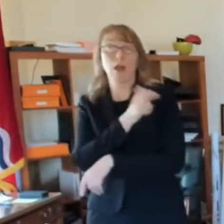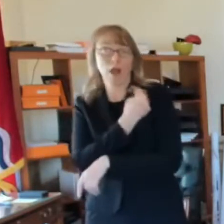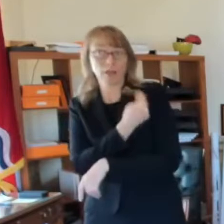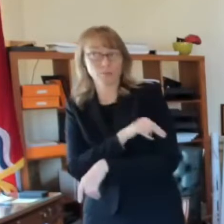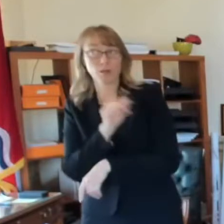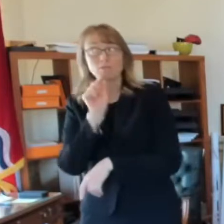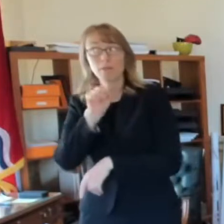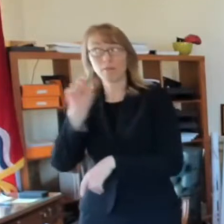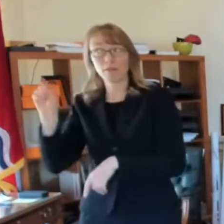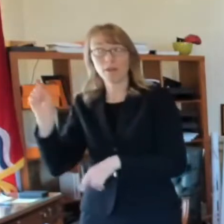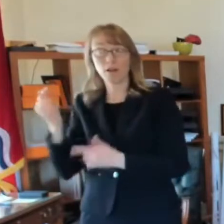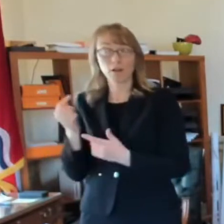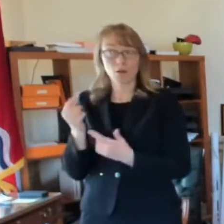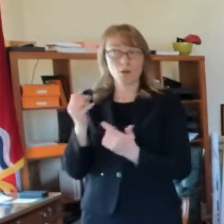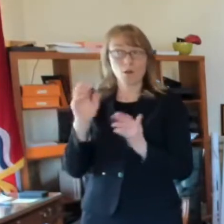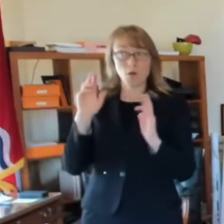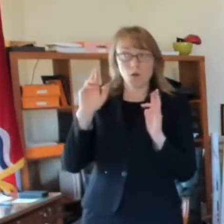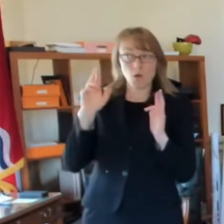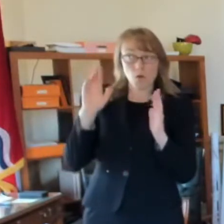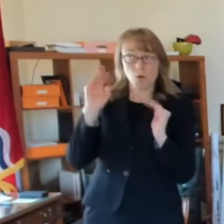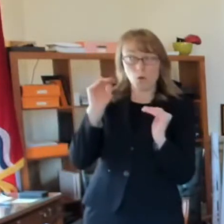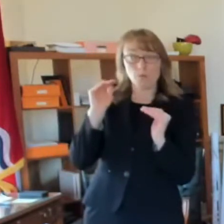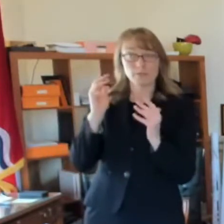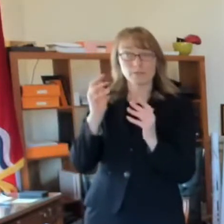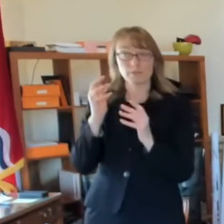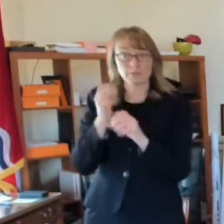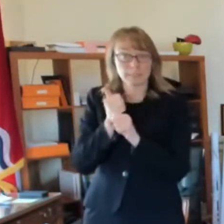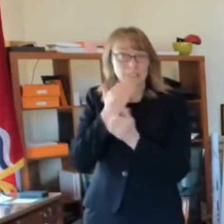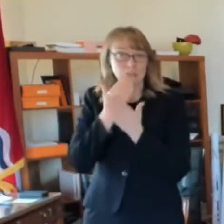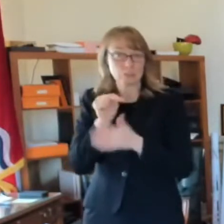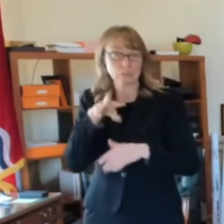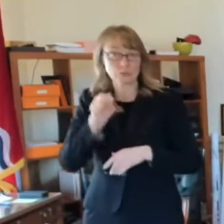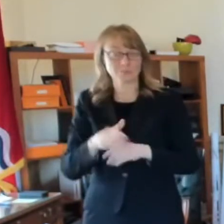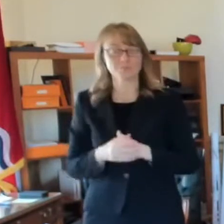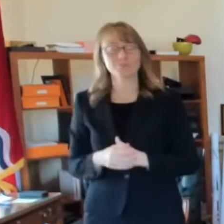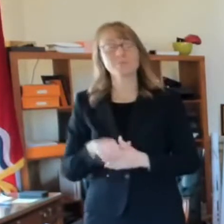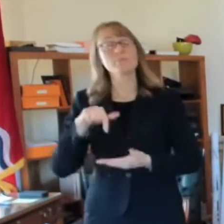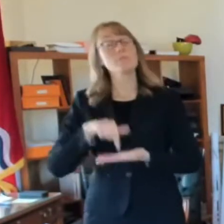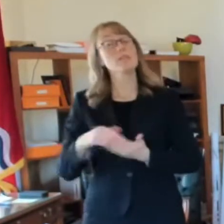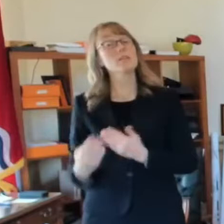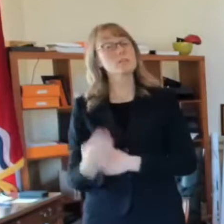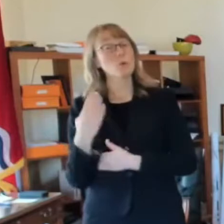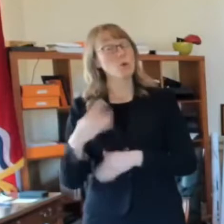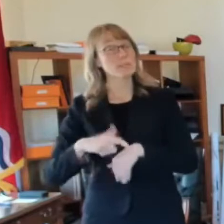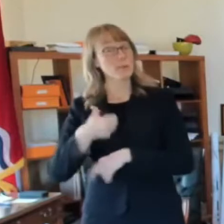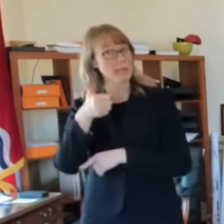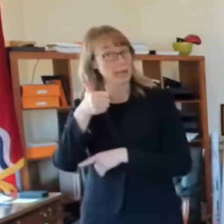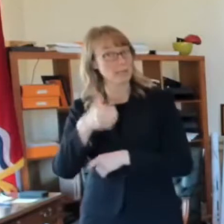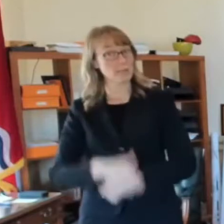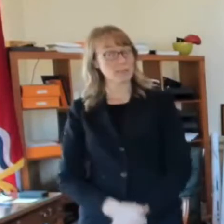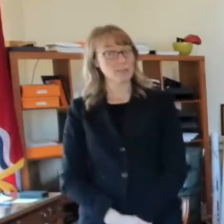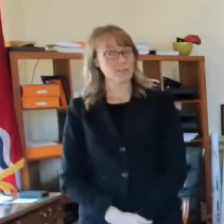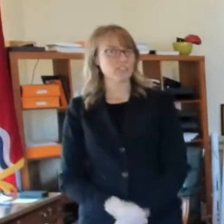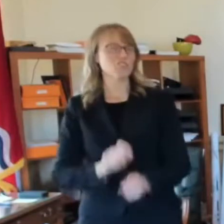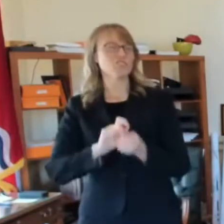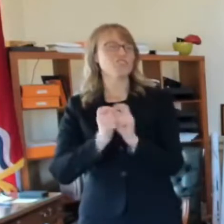This morning, 10 o'clock, changing the subjects here, Our application